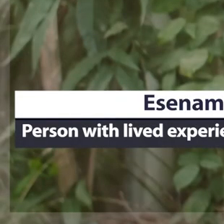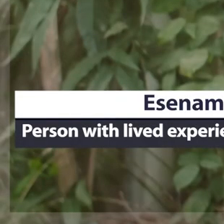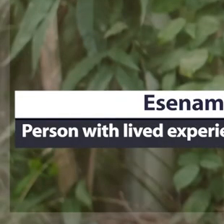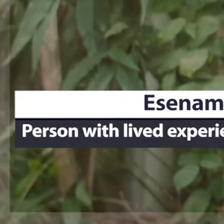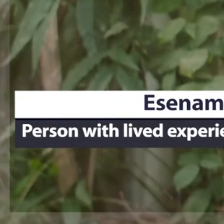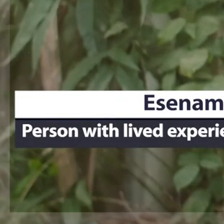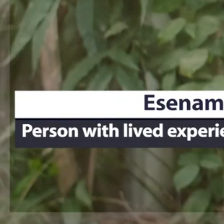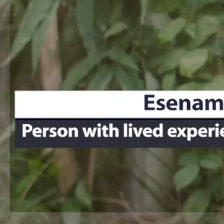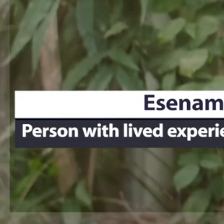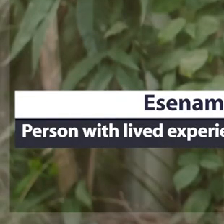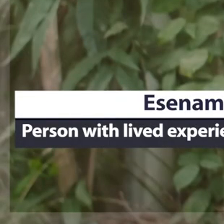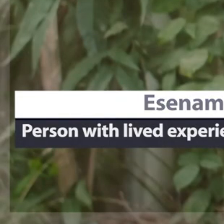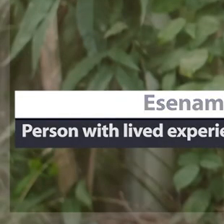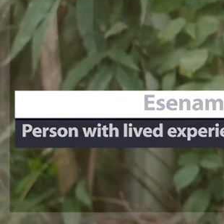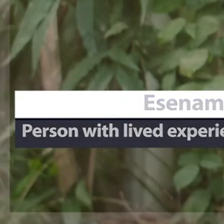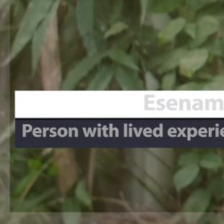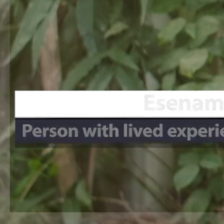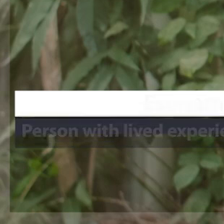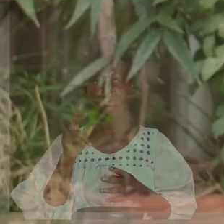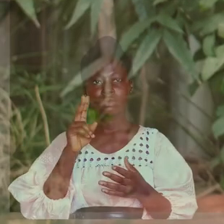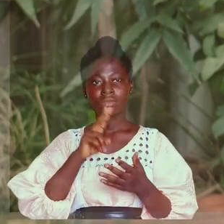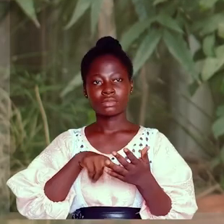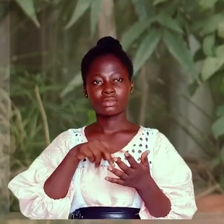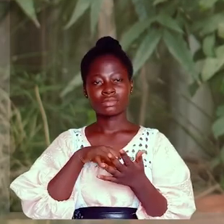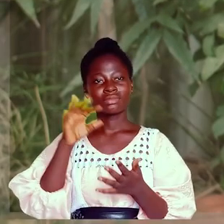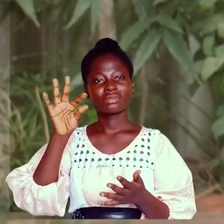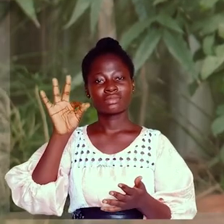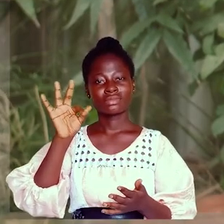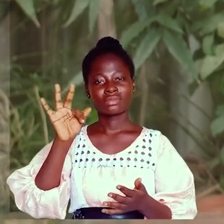with lived experience of bipolar, speaking. In